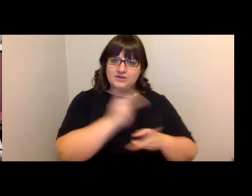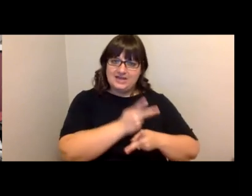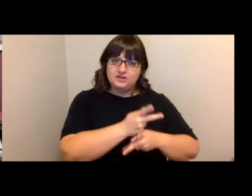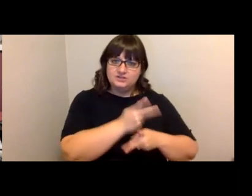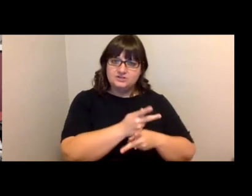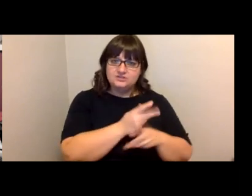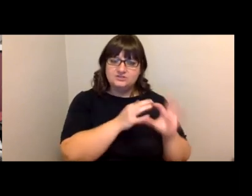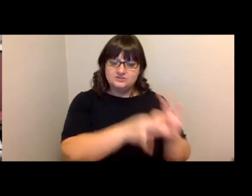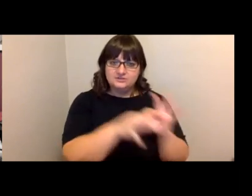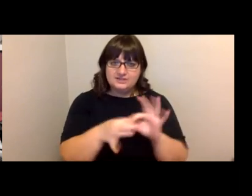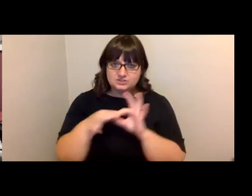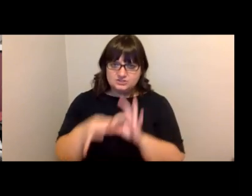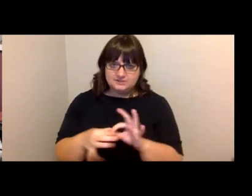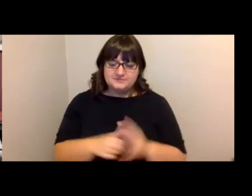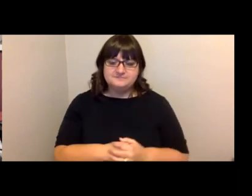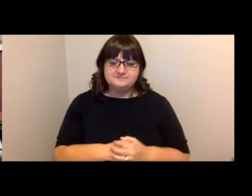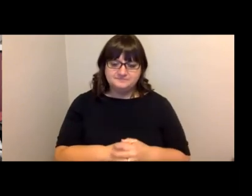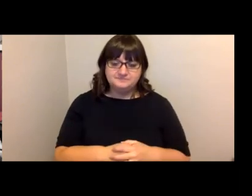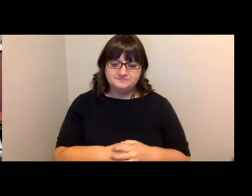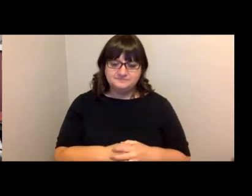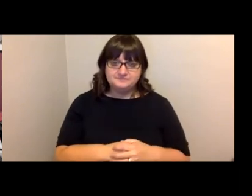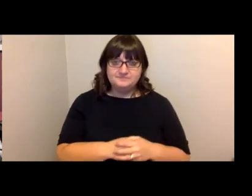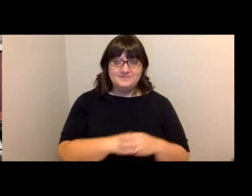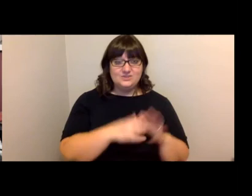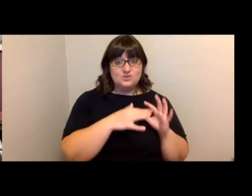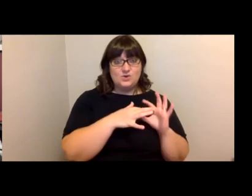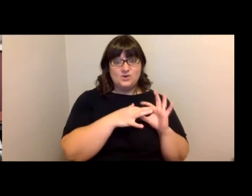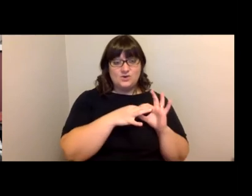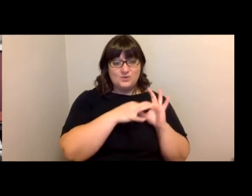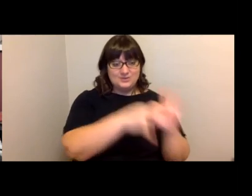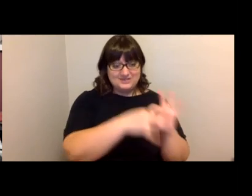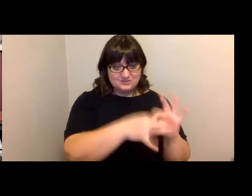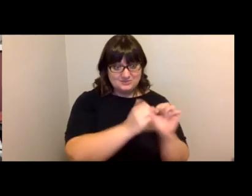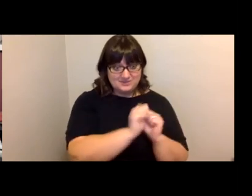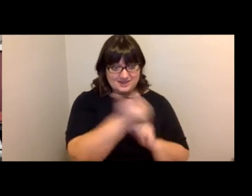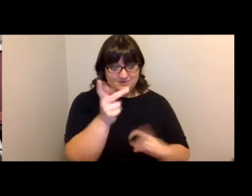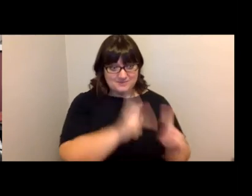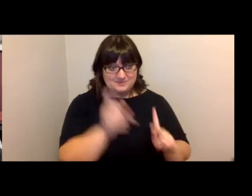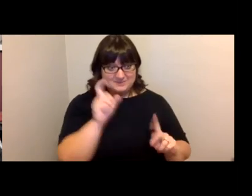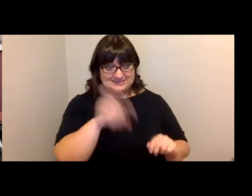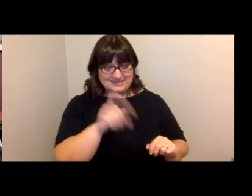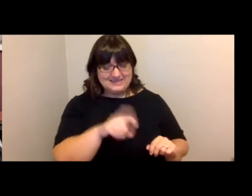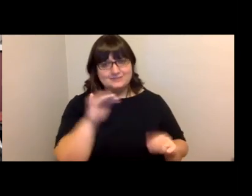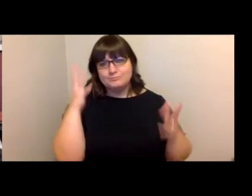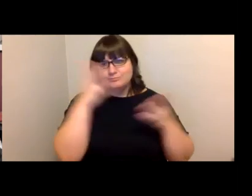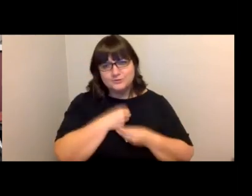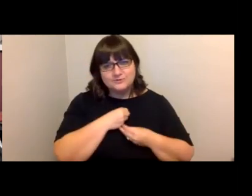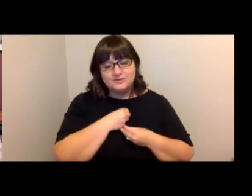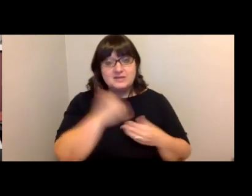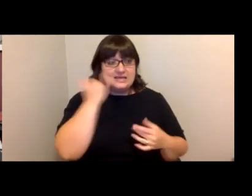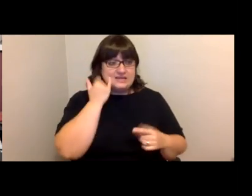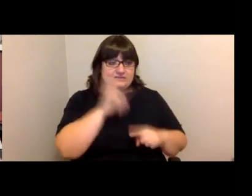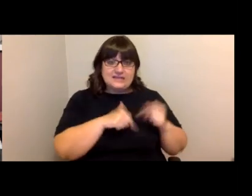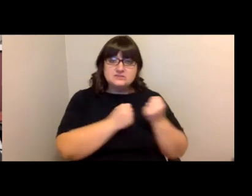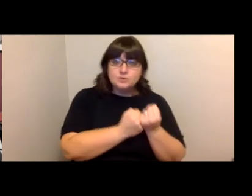And it's a really beautiful thing to be in relationship to other people's need, even if you can't support it. Like if there's